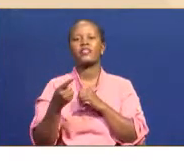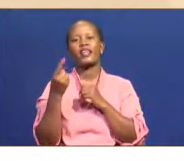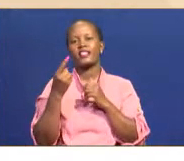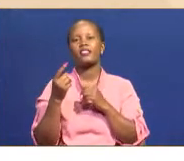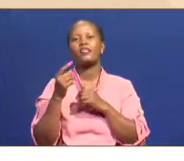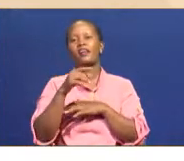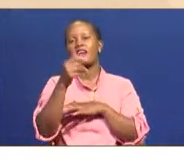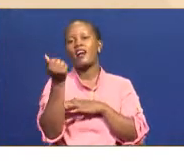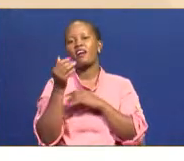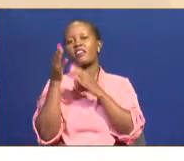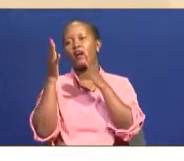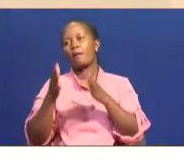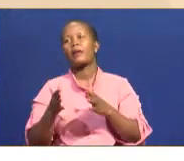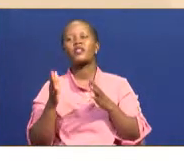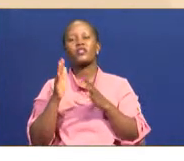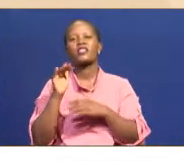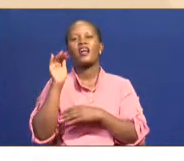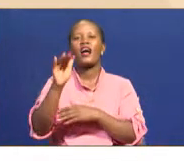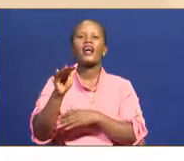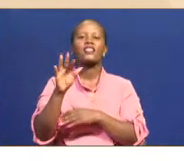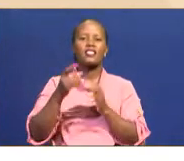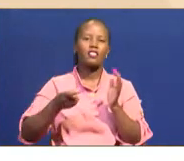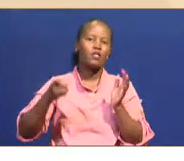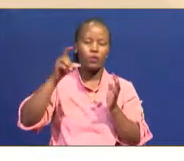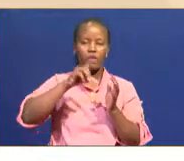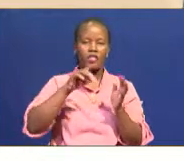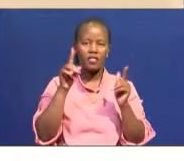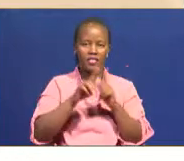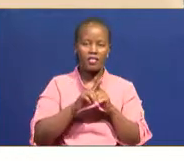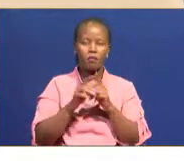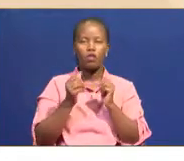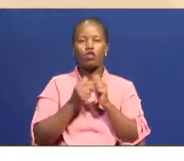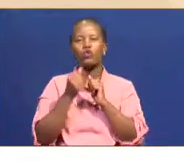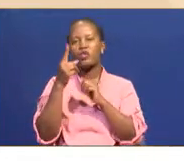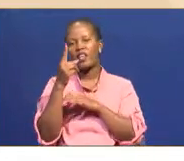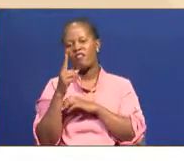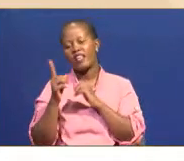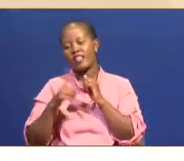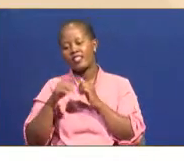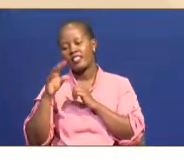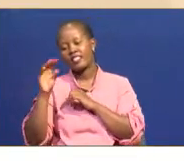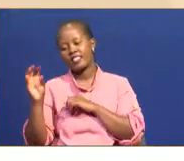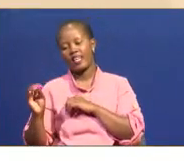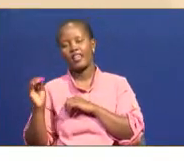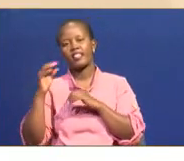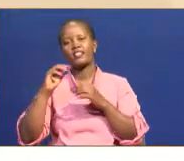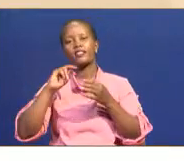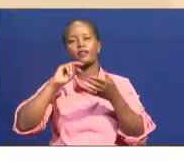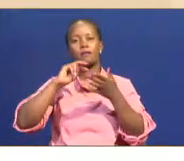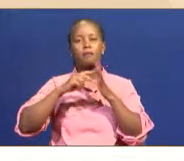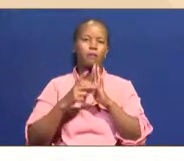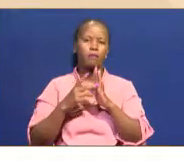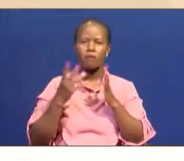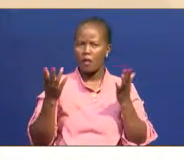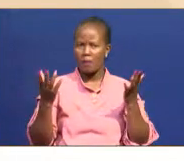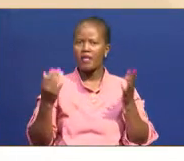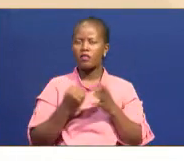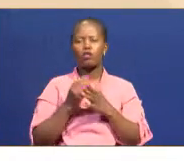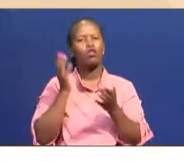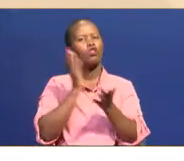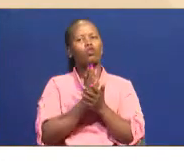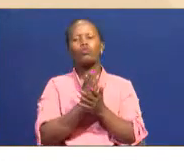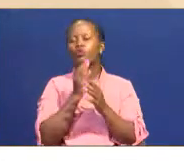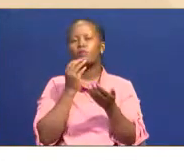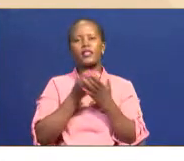somebody is telling you to increase the same to 11,600 or something like that. So I'm like, it will be quite